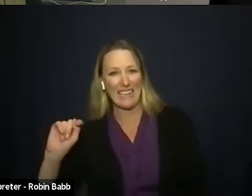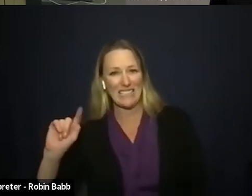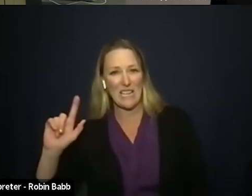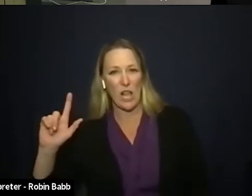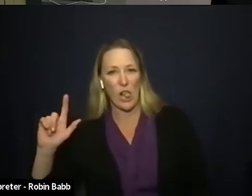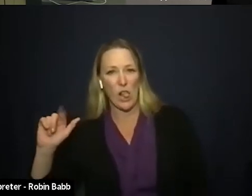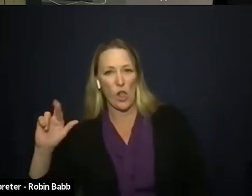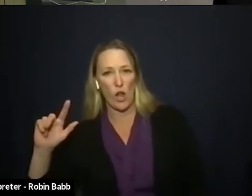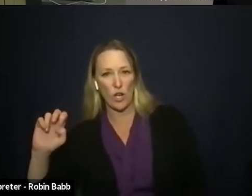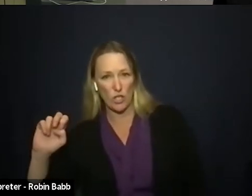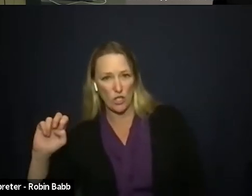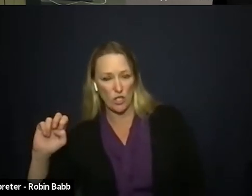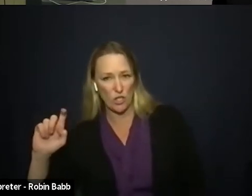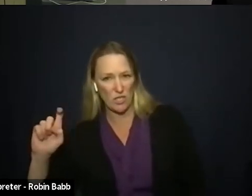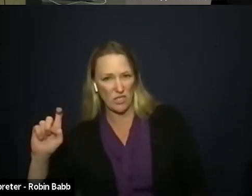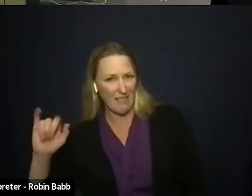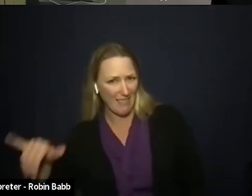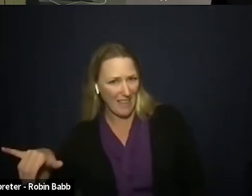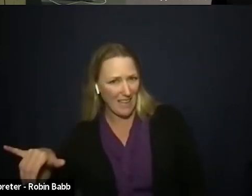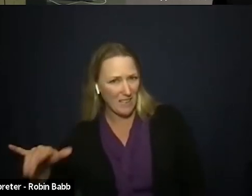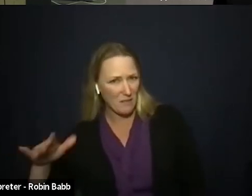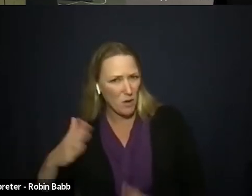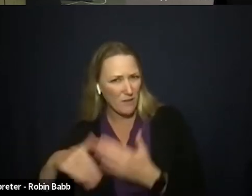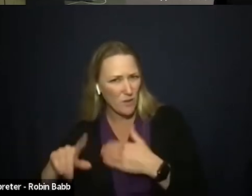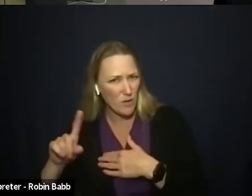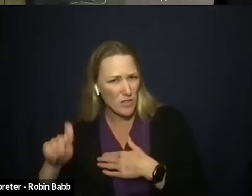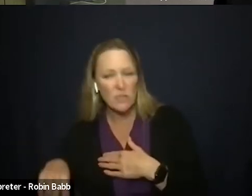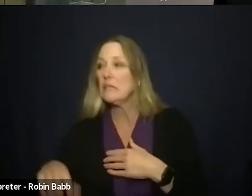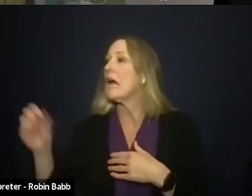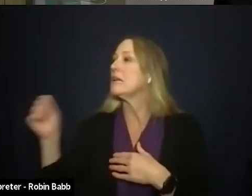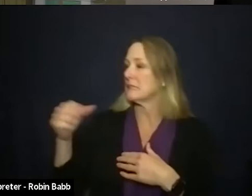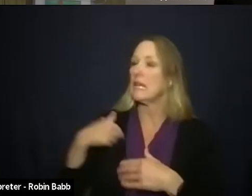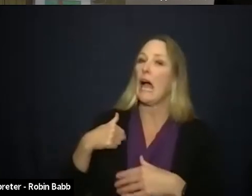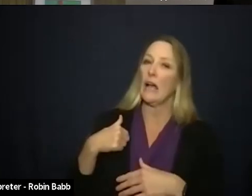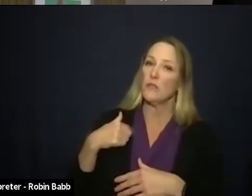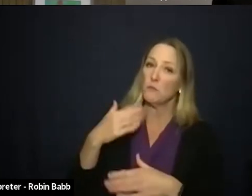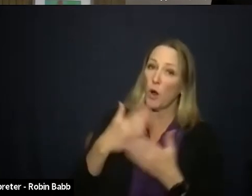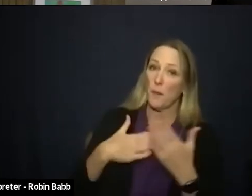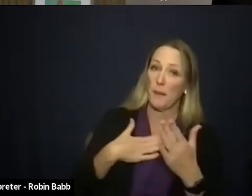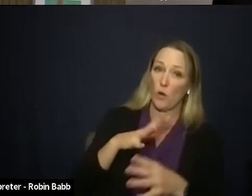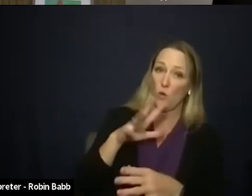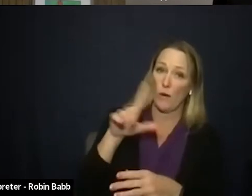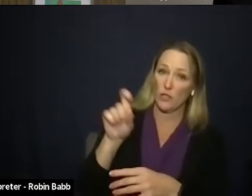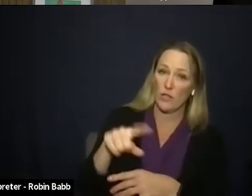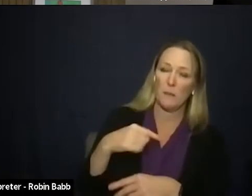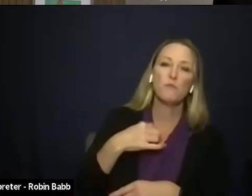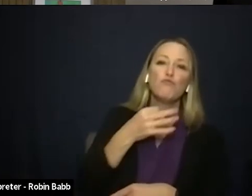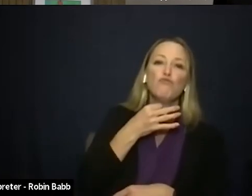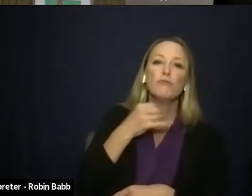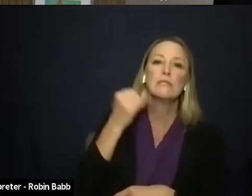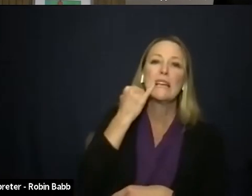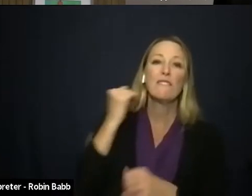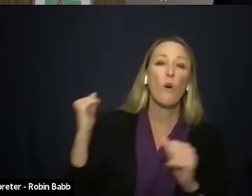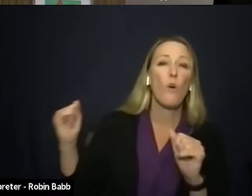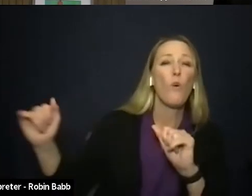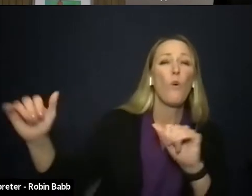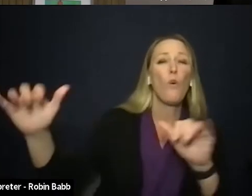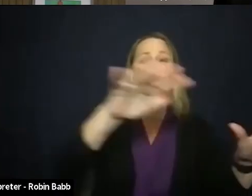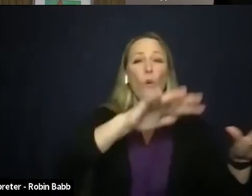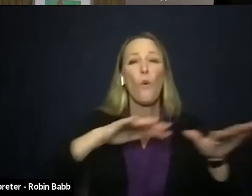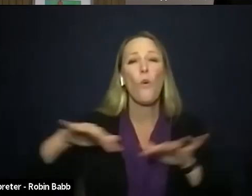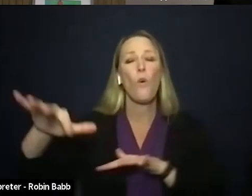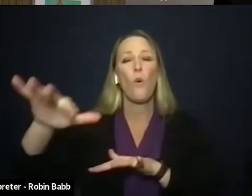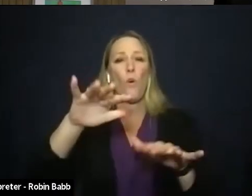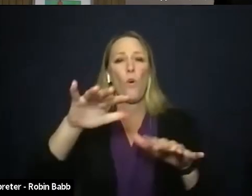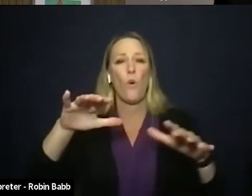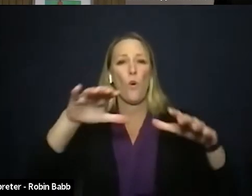was part of the question um but i also you know i want to know if we could stay with